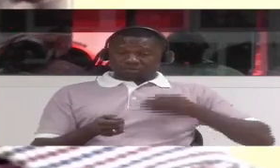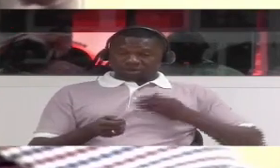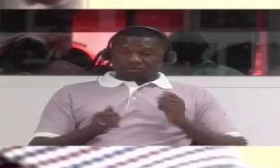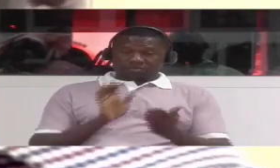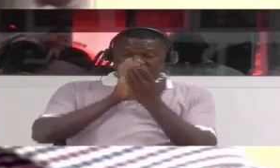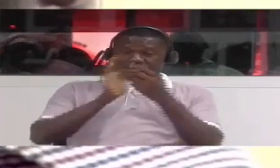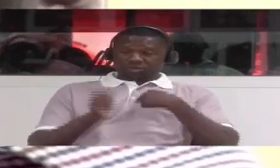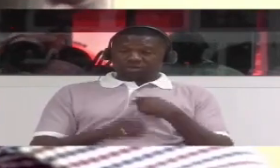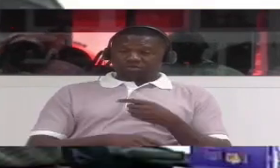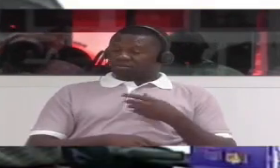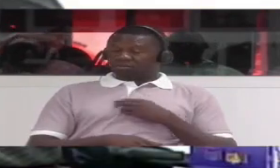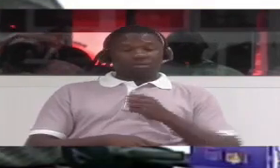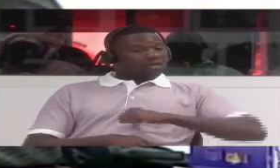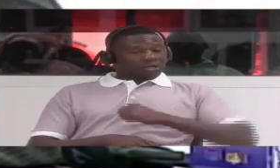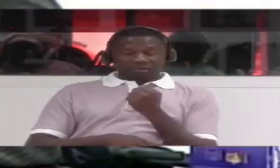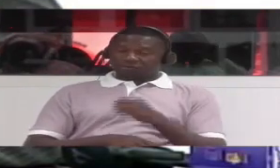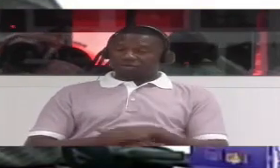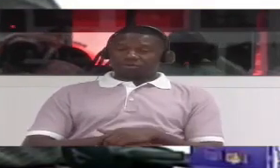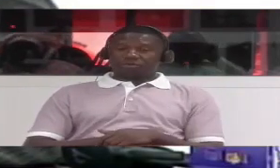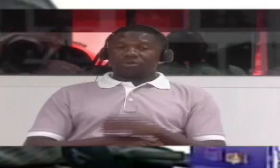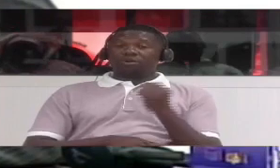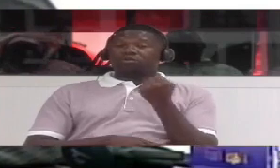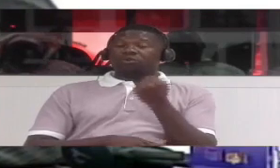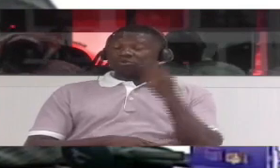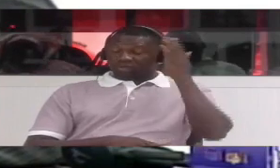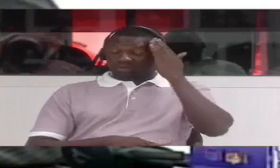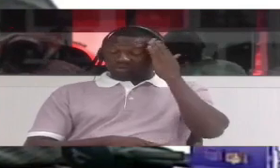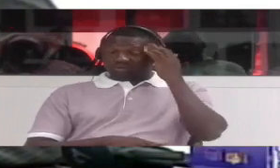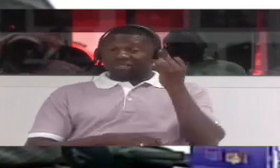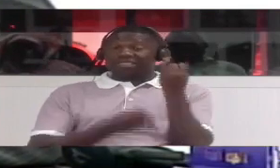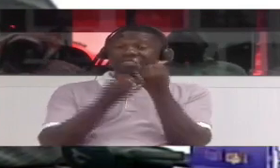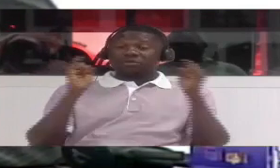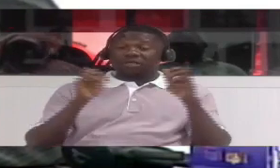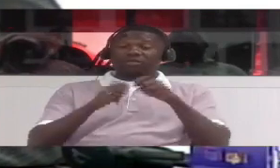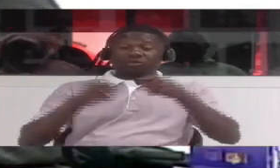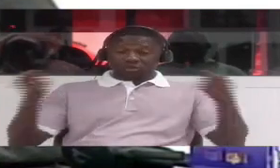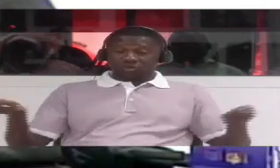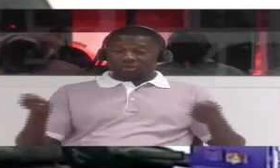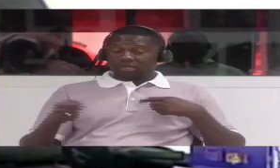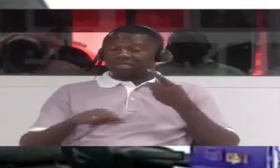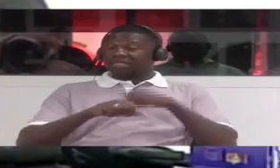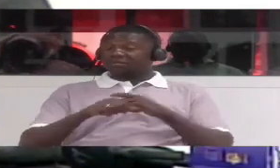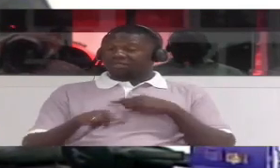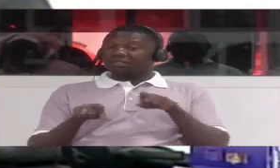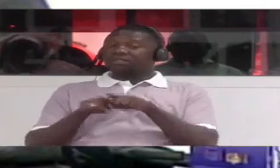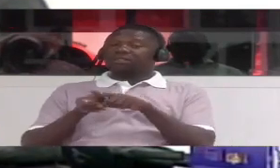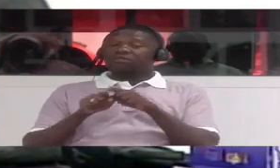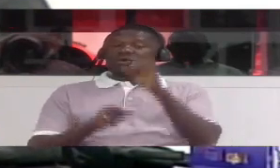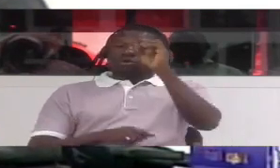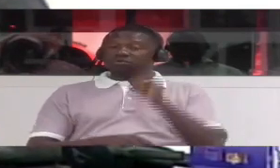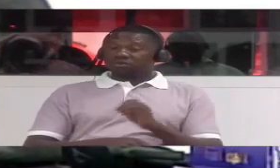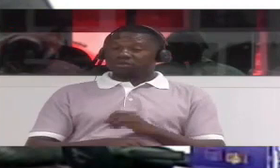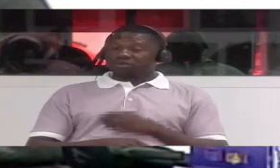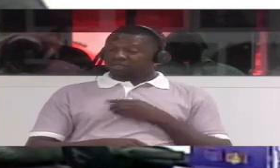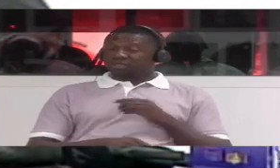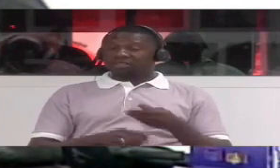because I knew that the Independent was, in fact, at the time, it was like the Daily Observer. It replaced the Daily Observer as number